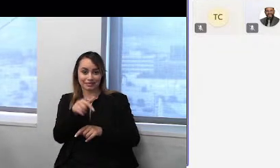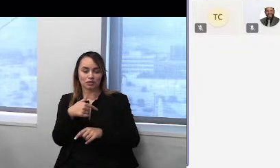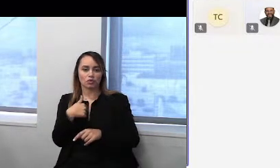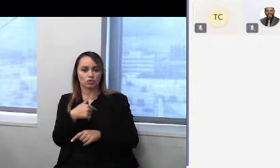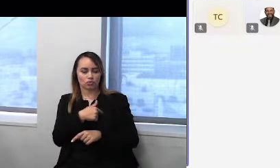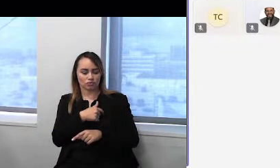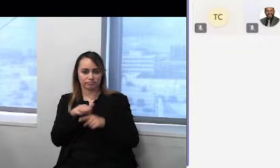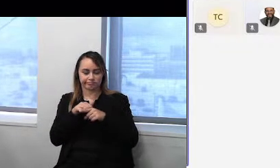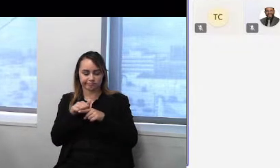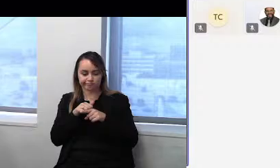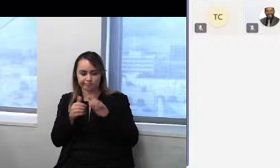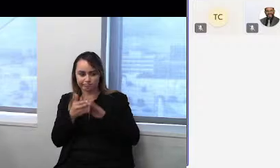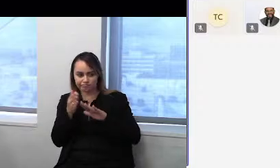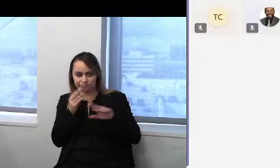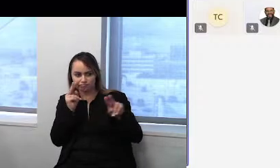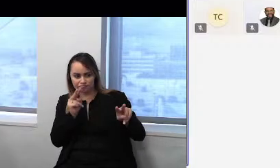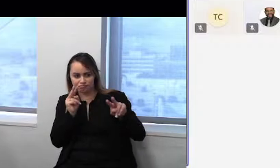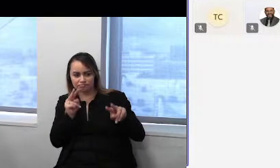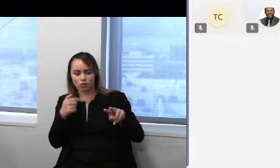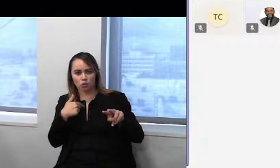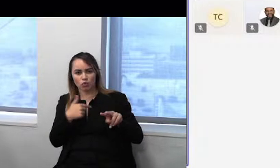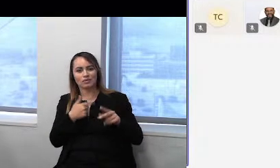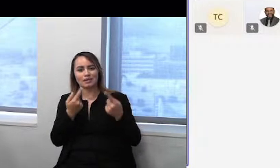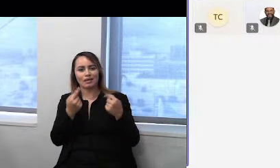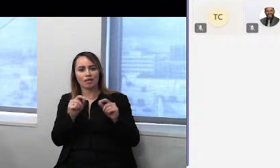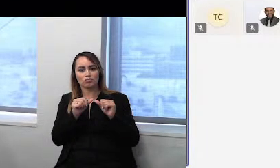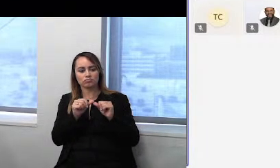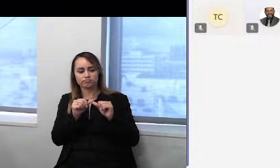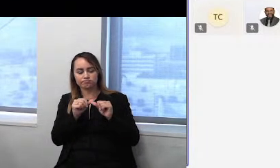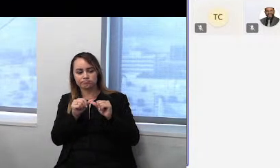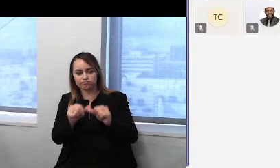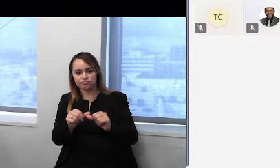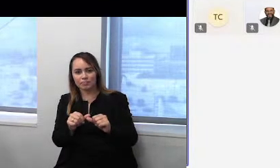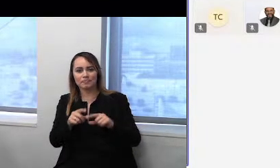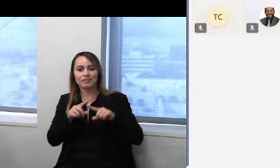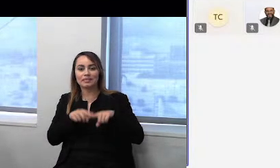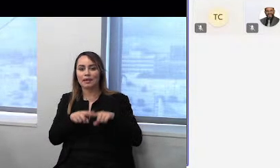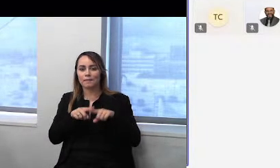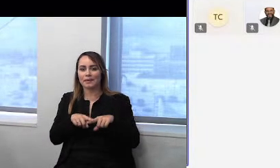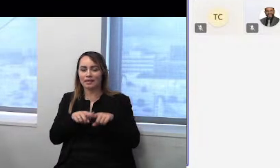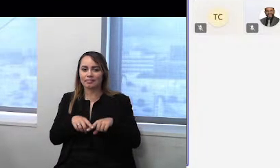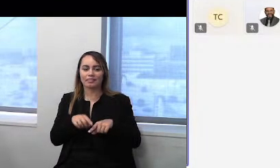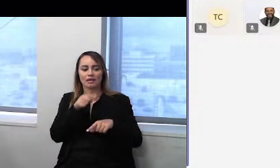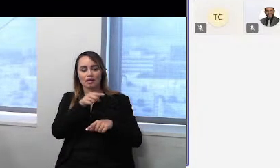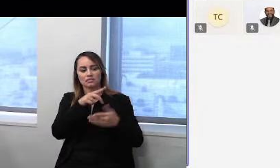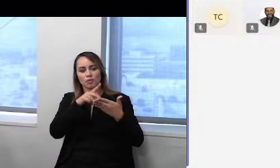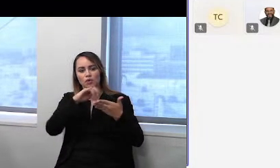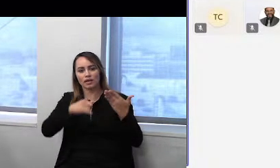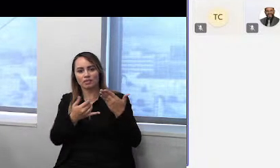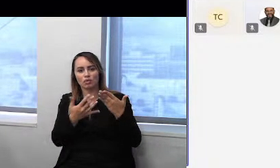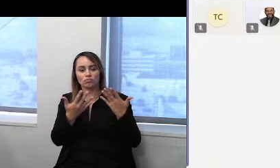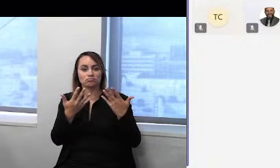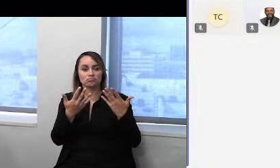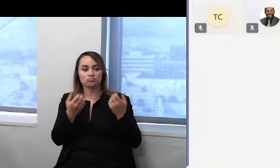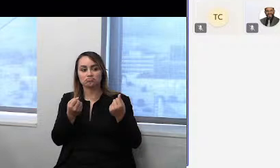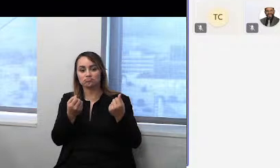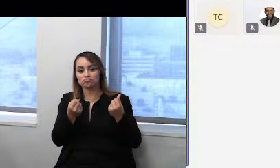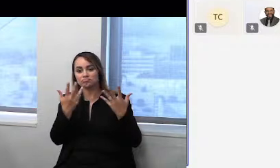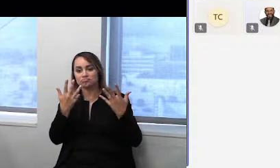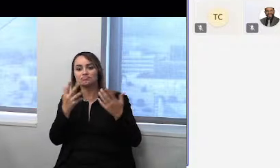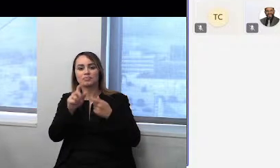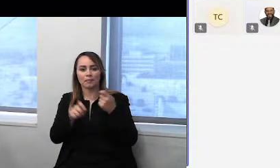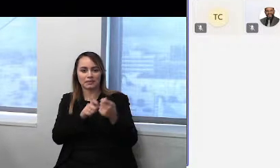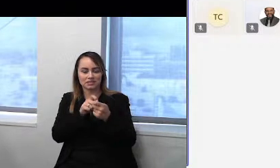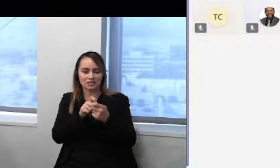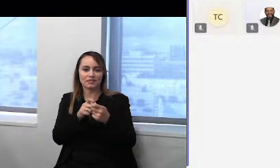on the state of a particular project and the commercial viability of the project, that is managed between the